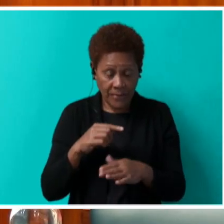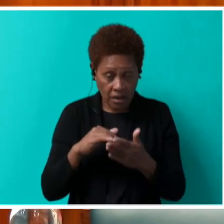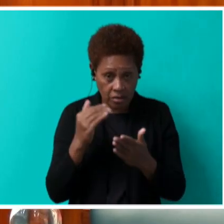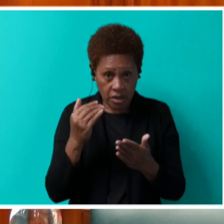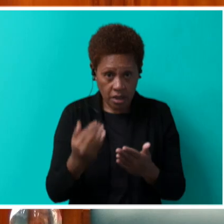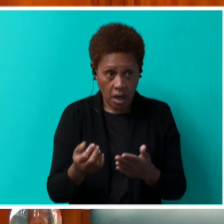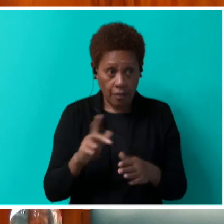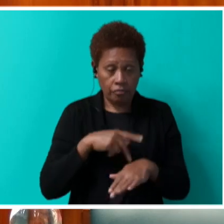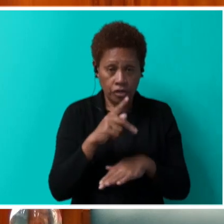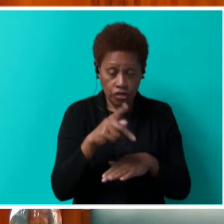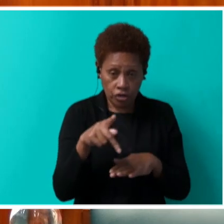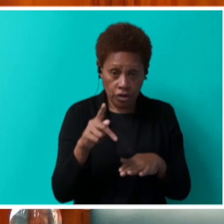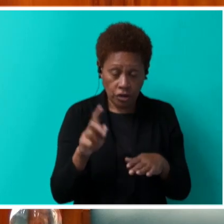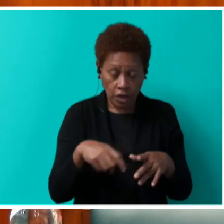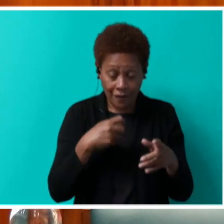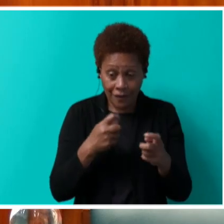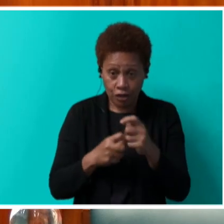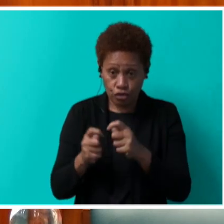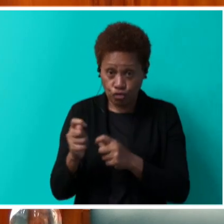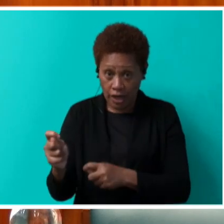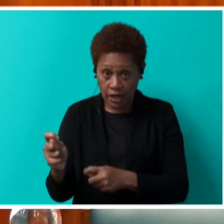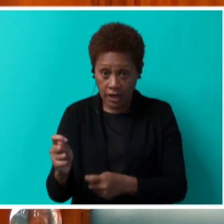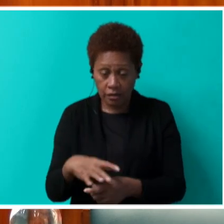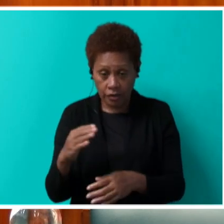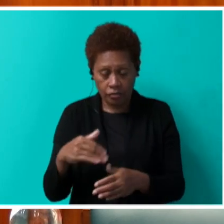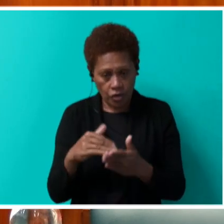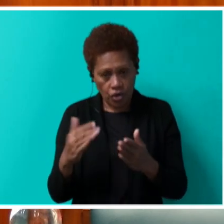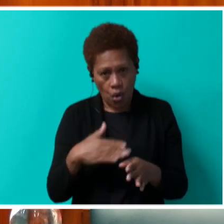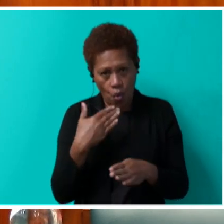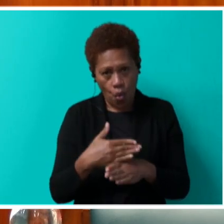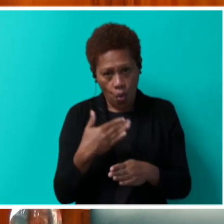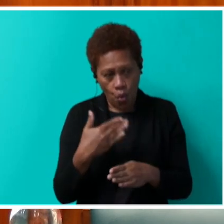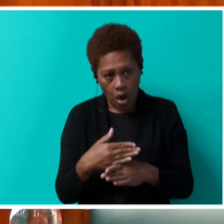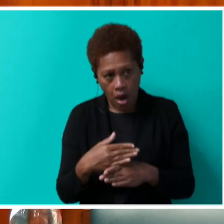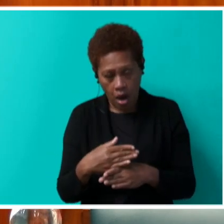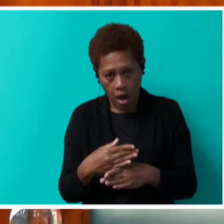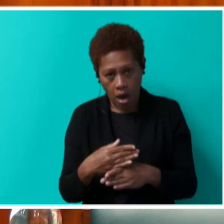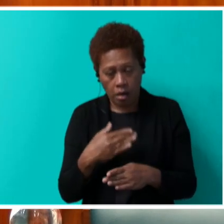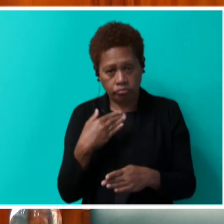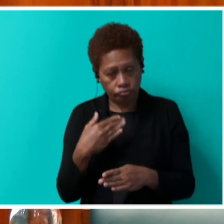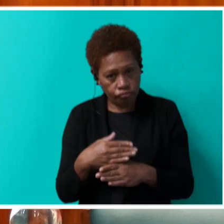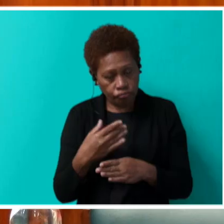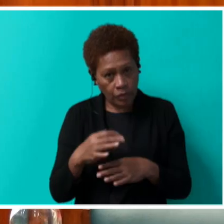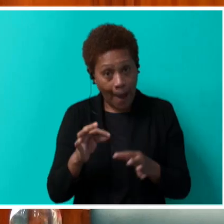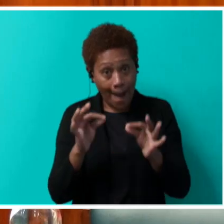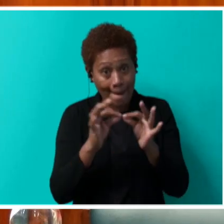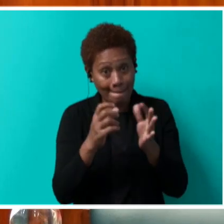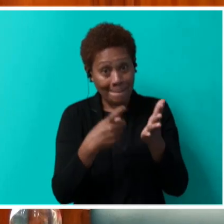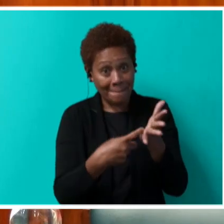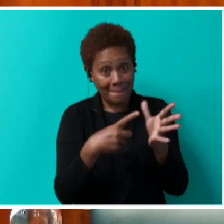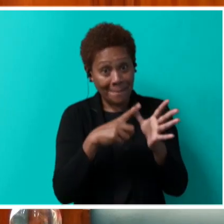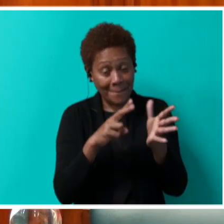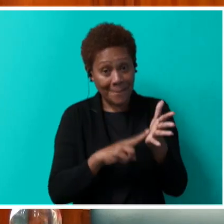Trade Investment New Zealand, we are now working on developing a premium brand identity for